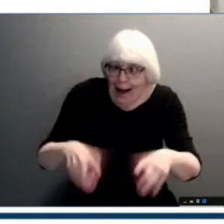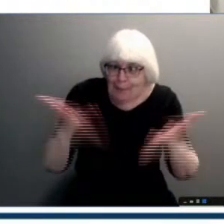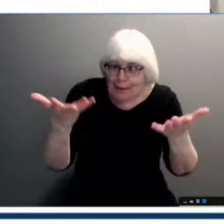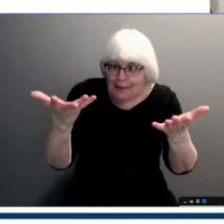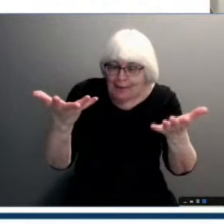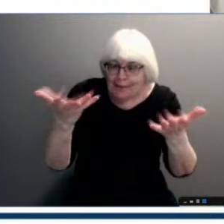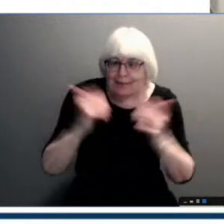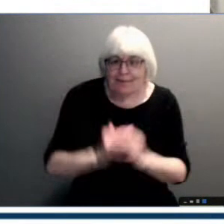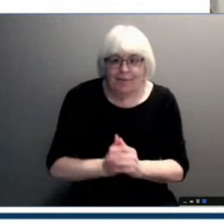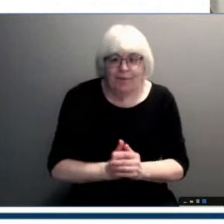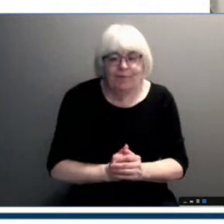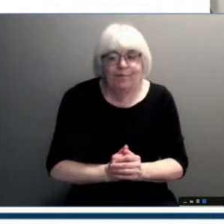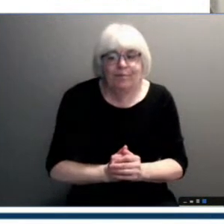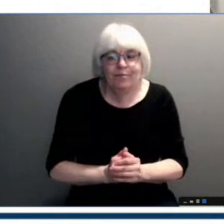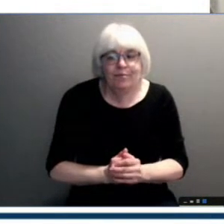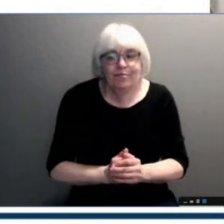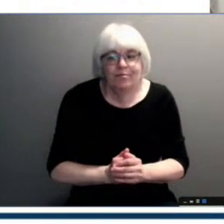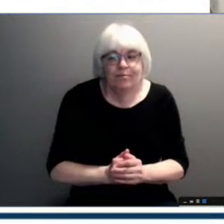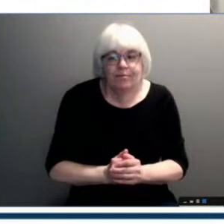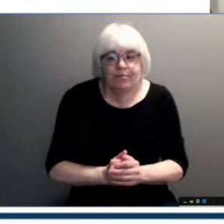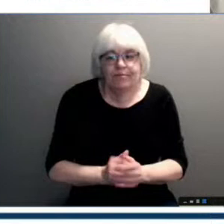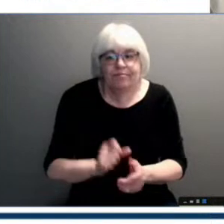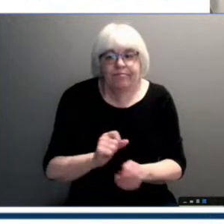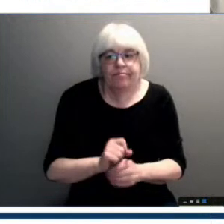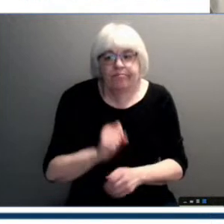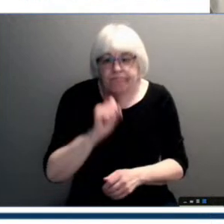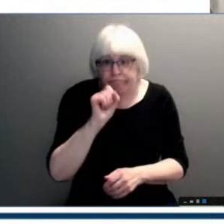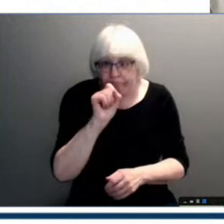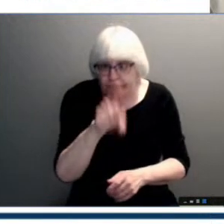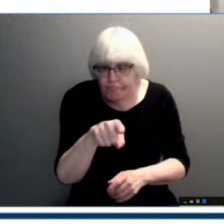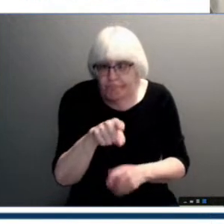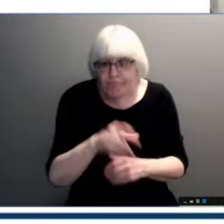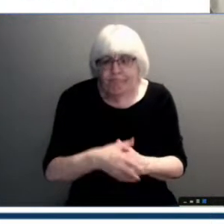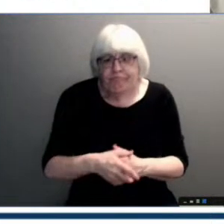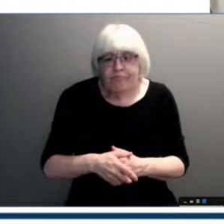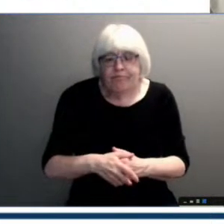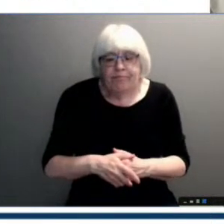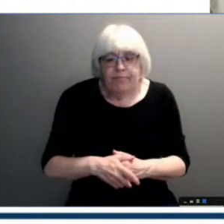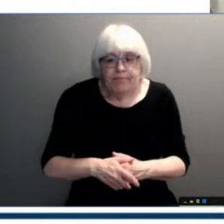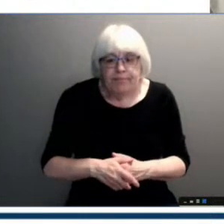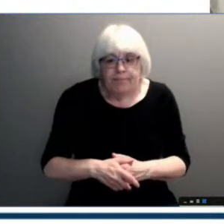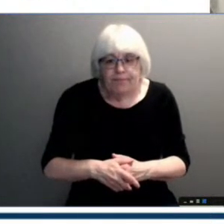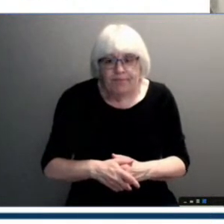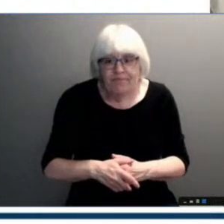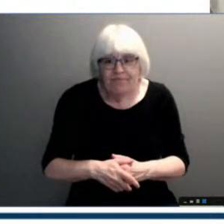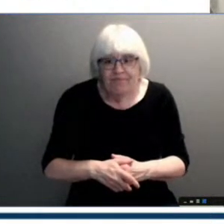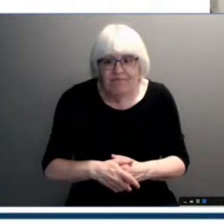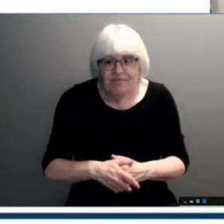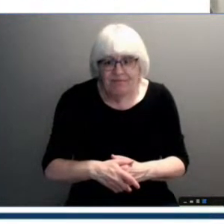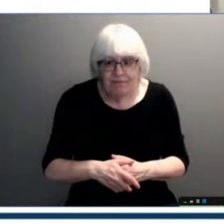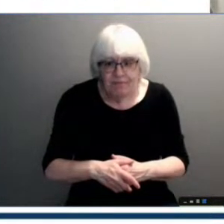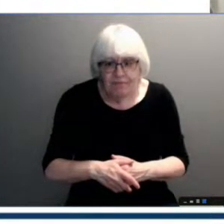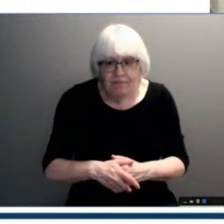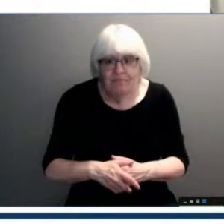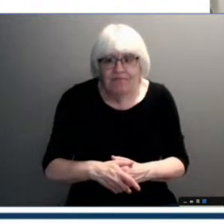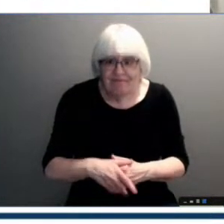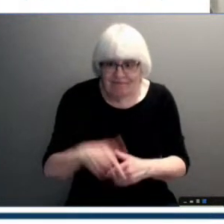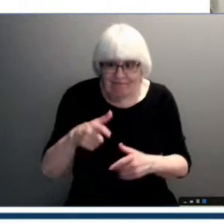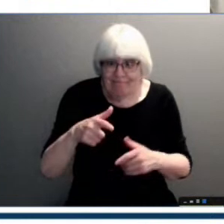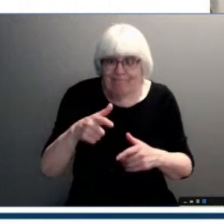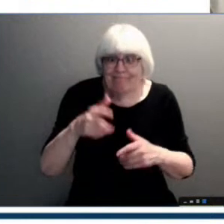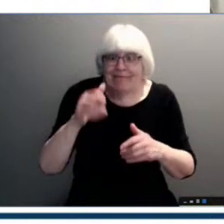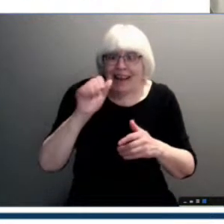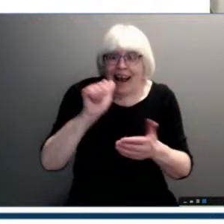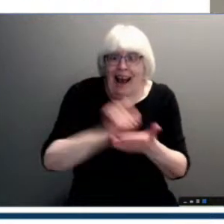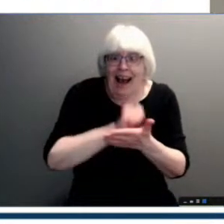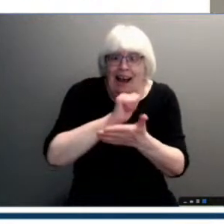handle on how the virus spreading outside of the St. FX and Antigonish outbreak? So I think what